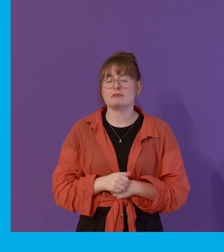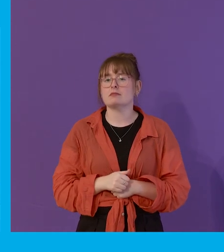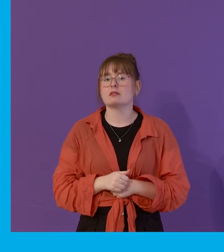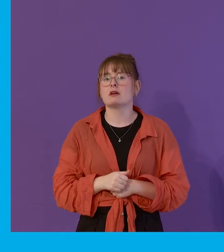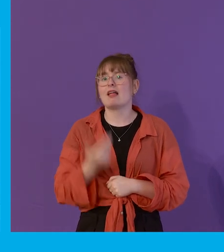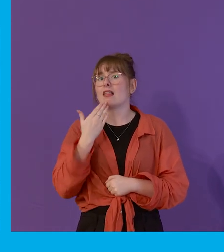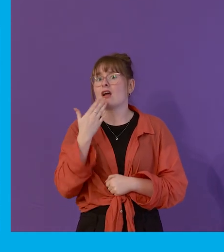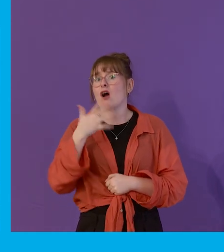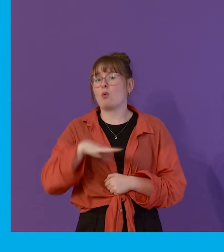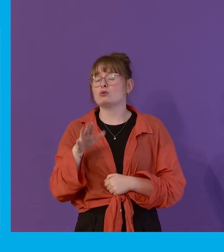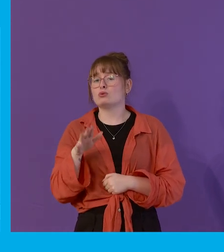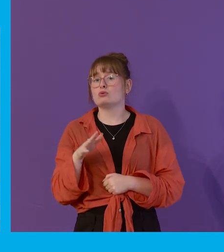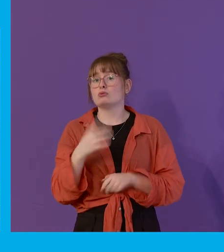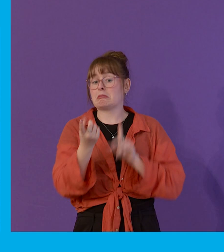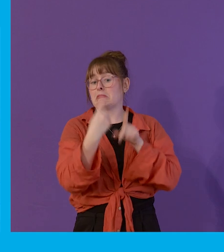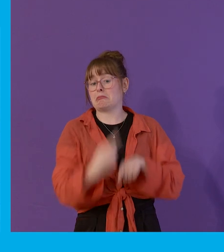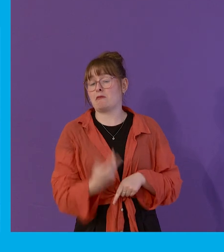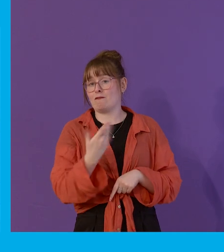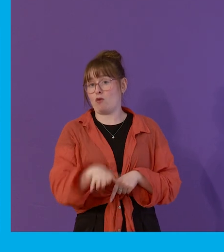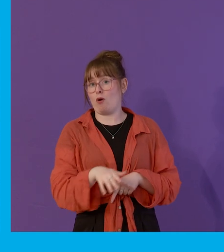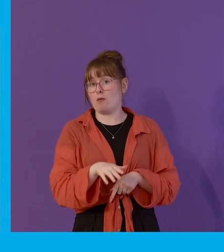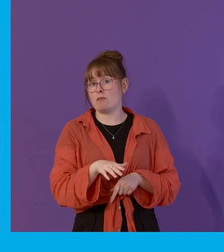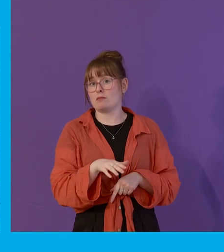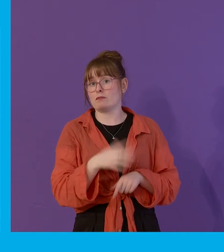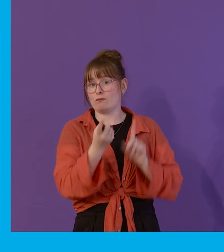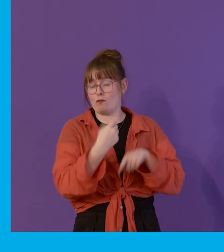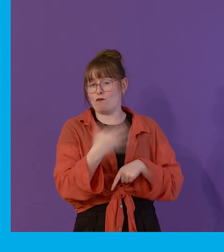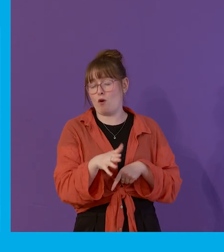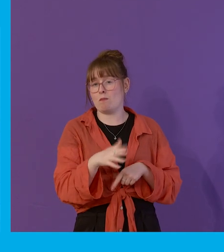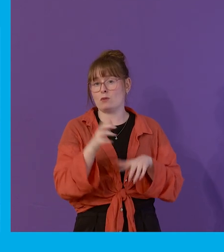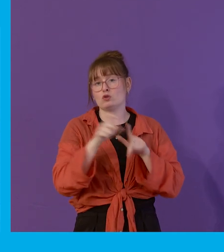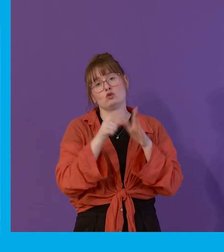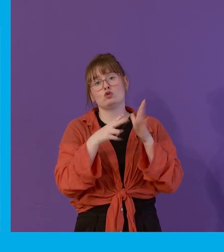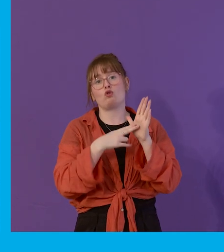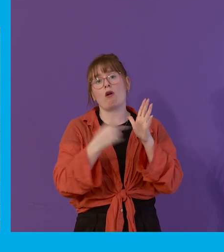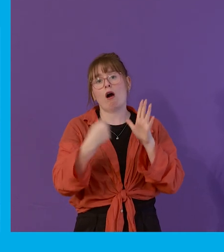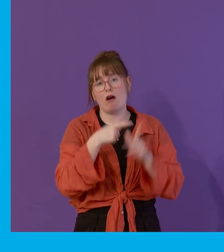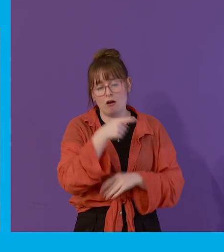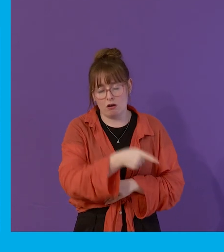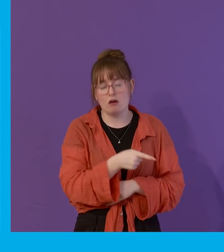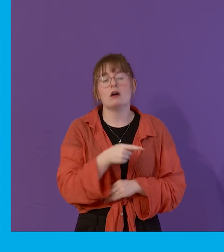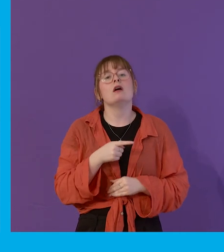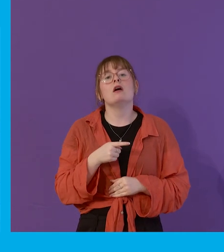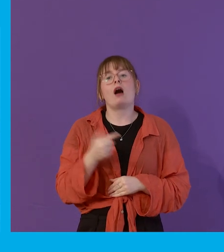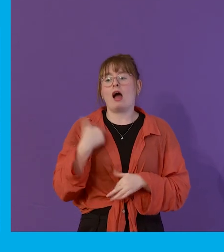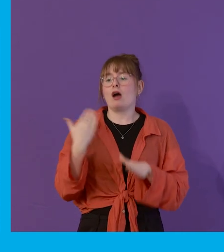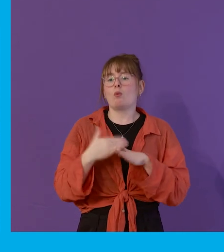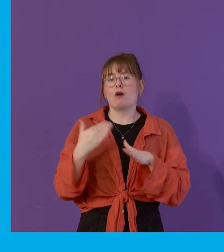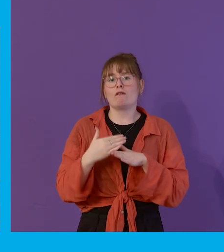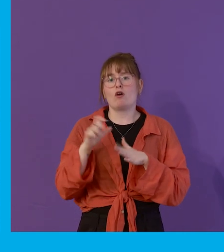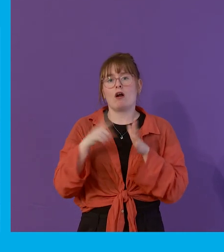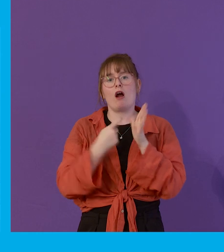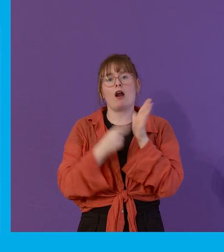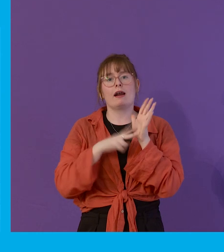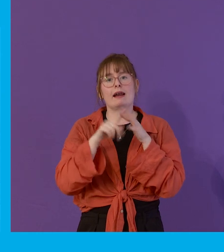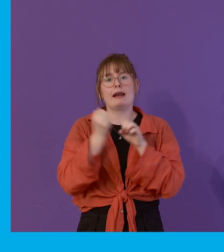So I just wanted to come in the back of those remarks from Professor Hall, because I really agree with them. So I work for Carnegie UK,